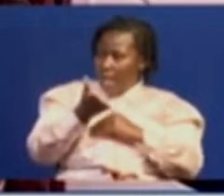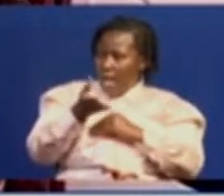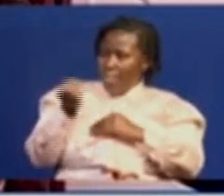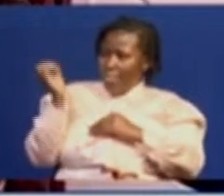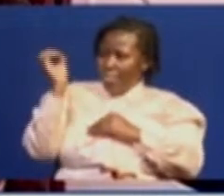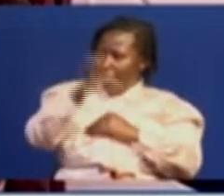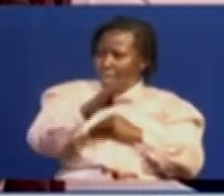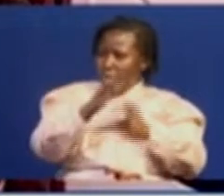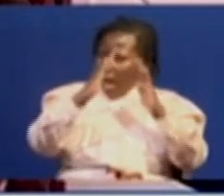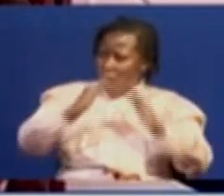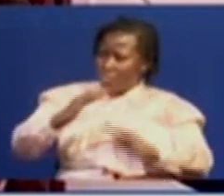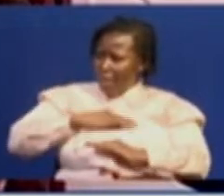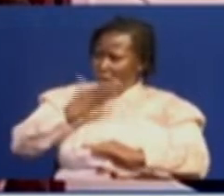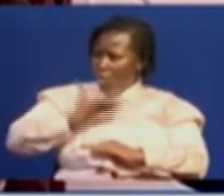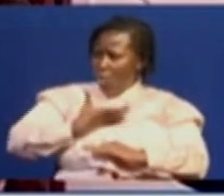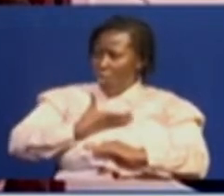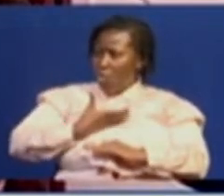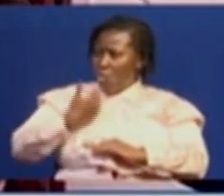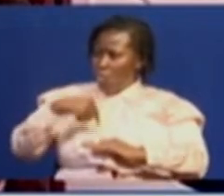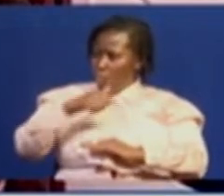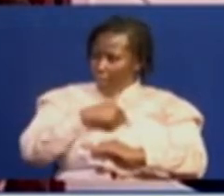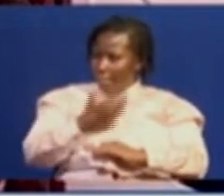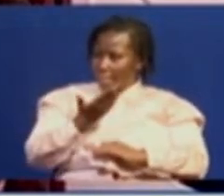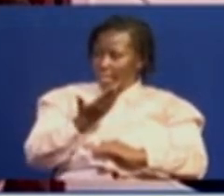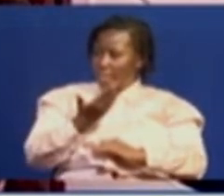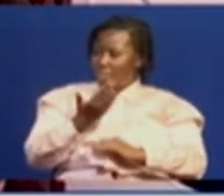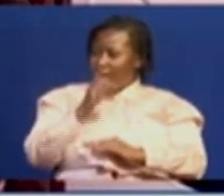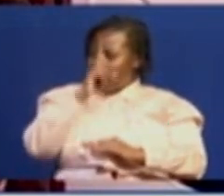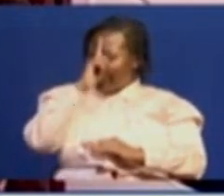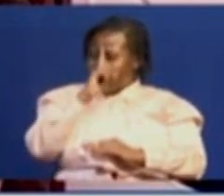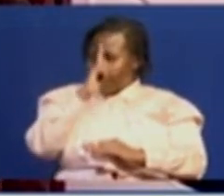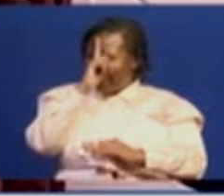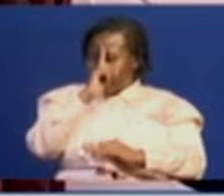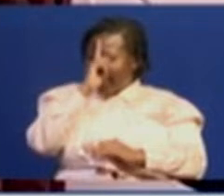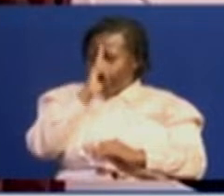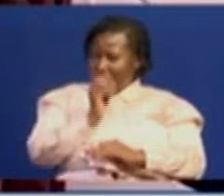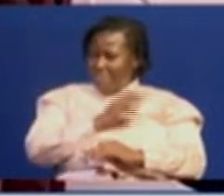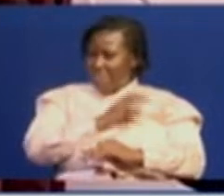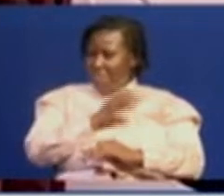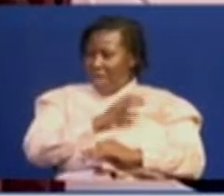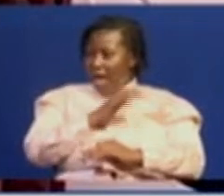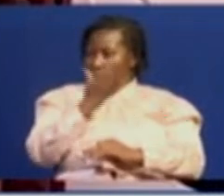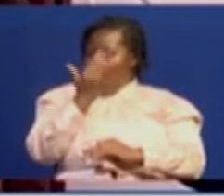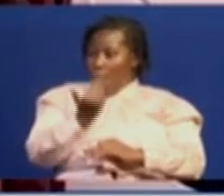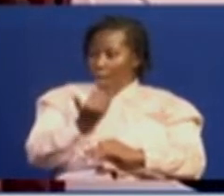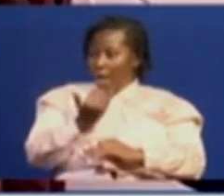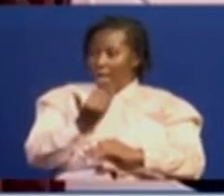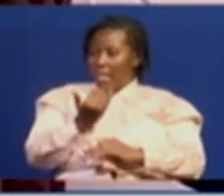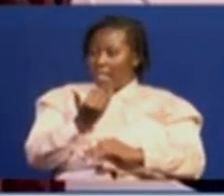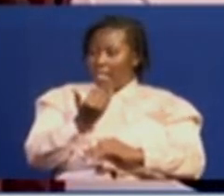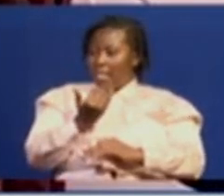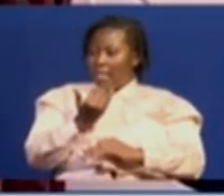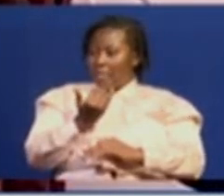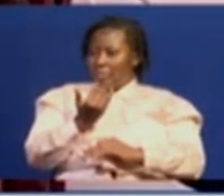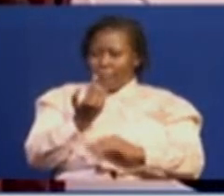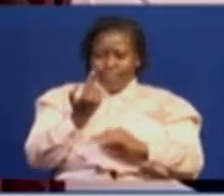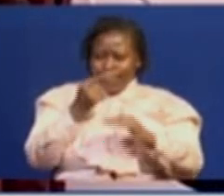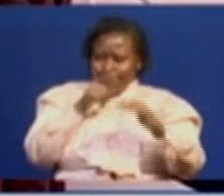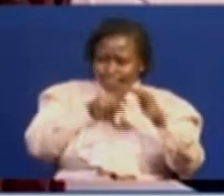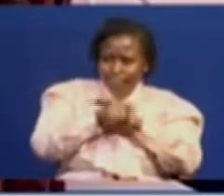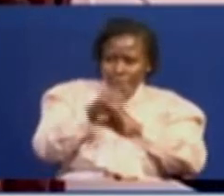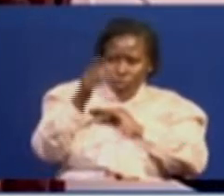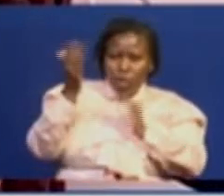was thrown in my own house. So we were in very serious fear that we would not get to